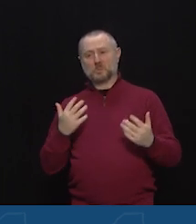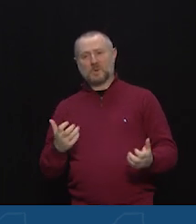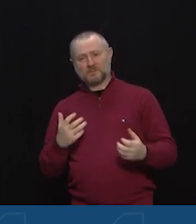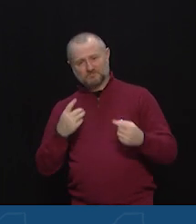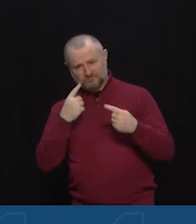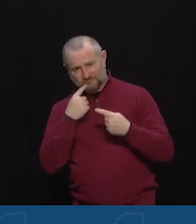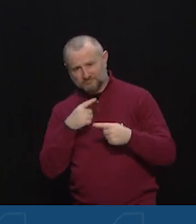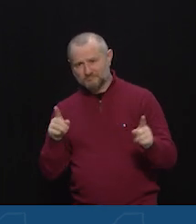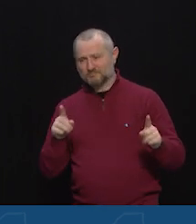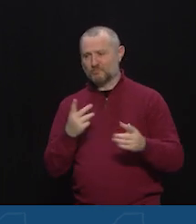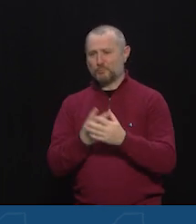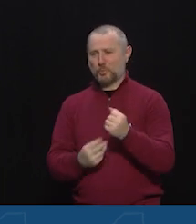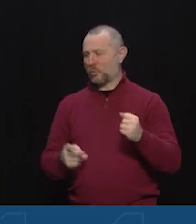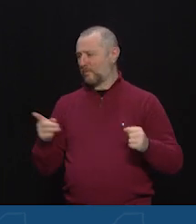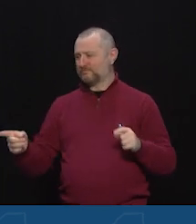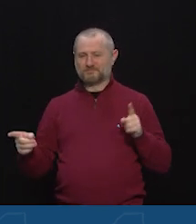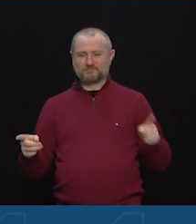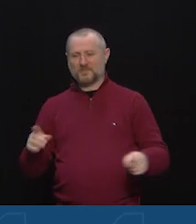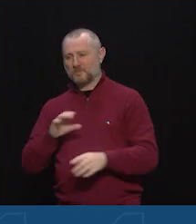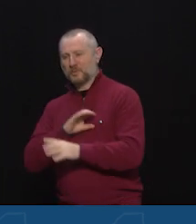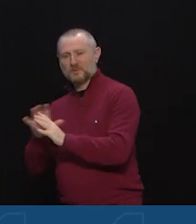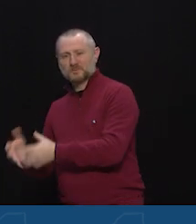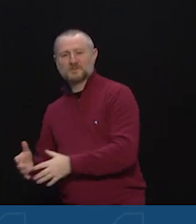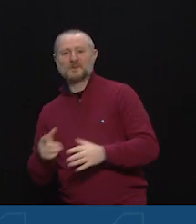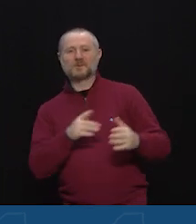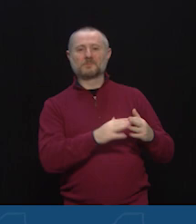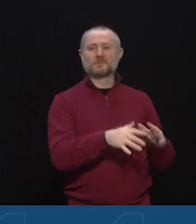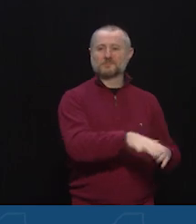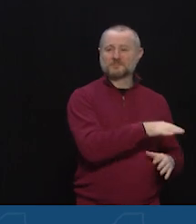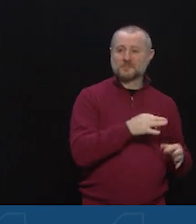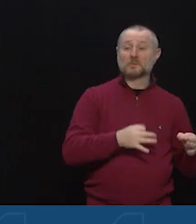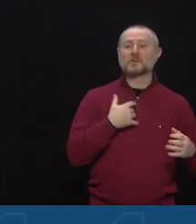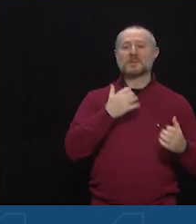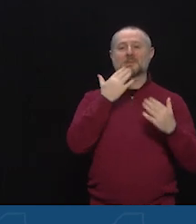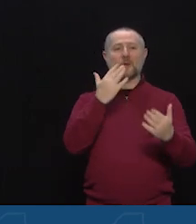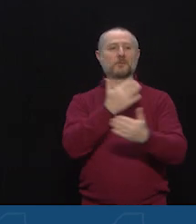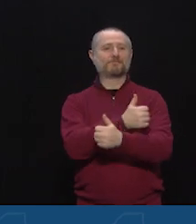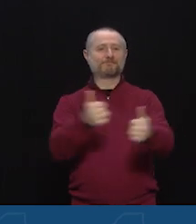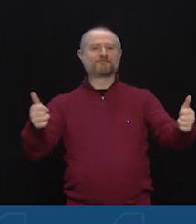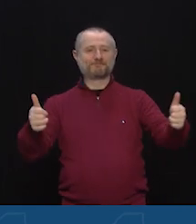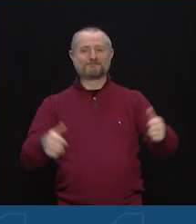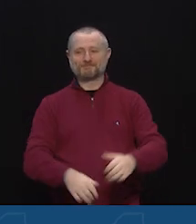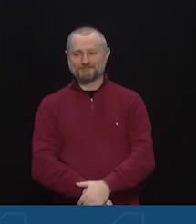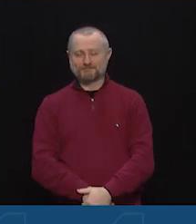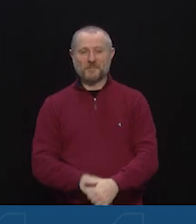objectives simultaneously because I believe they can occur. All right, thank you for coming, everybody. Appreciate it.